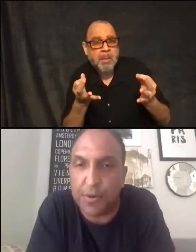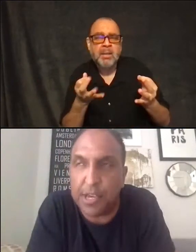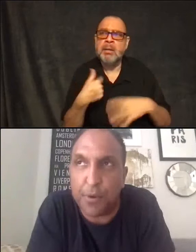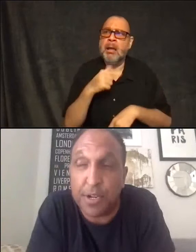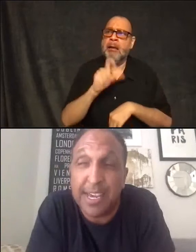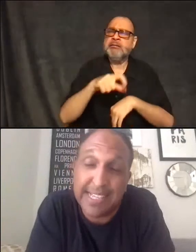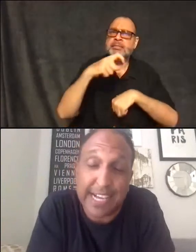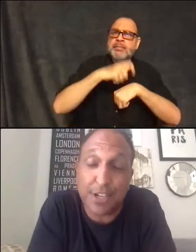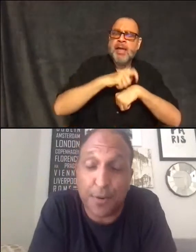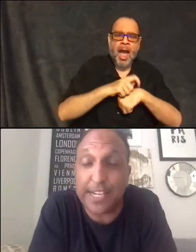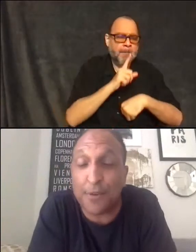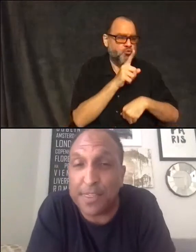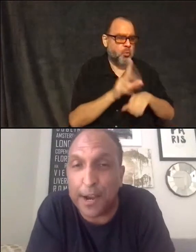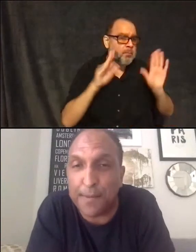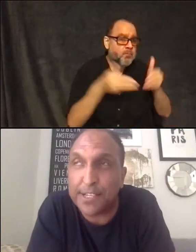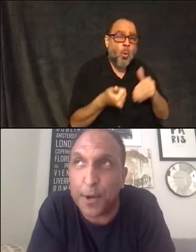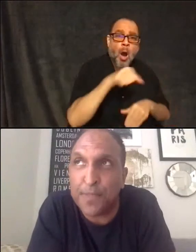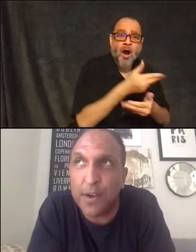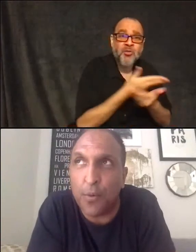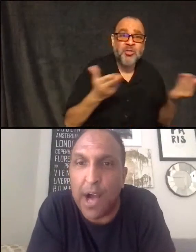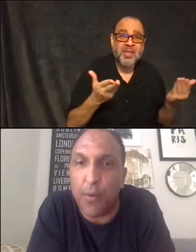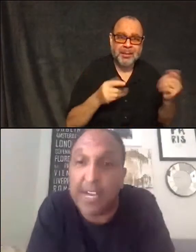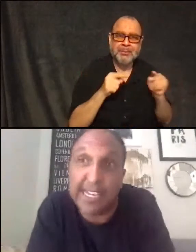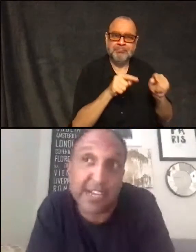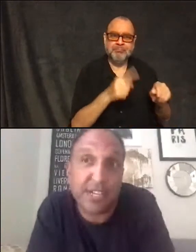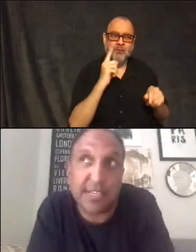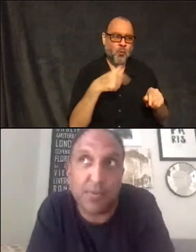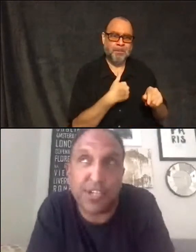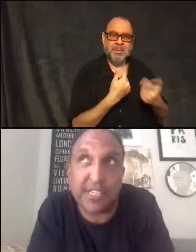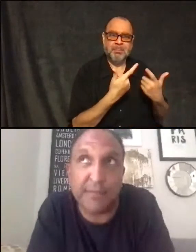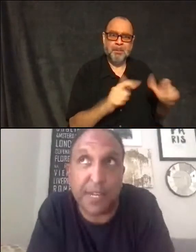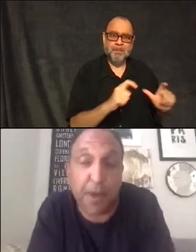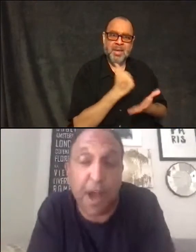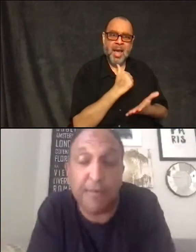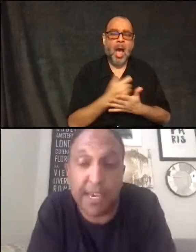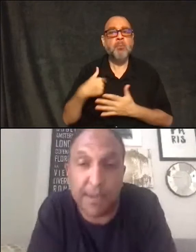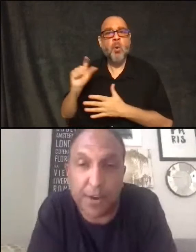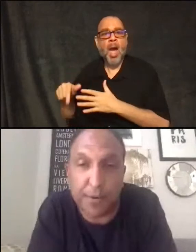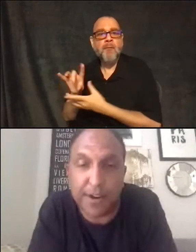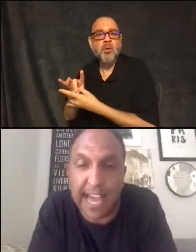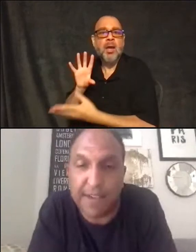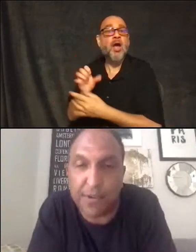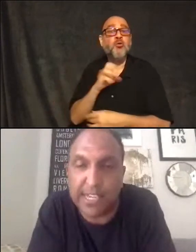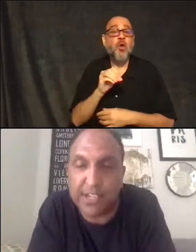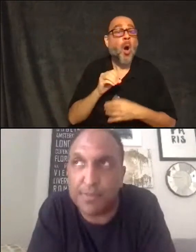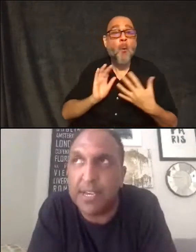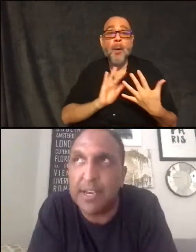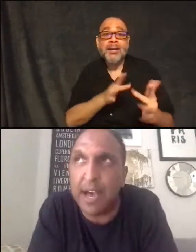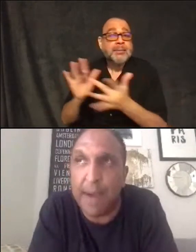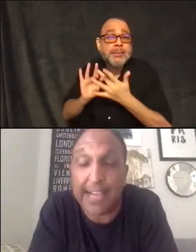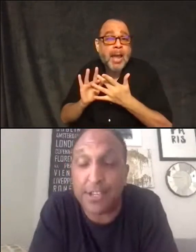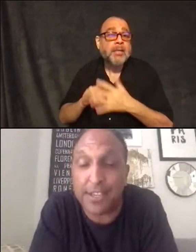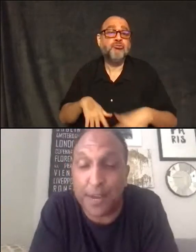think are really important is actually the greatest form of therapy. So while connections, which has never been a problem for me in my career, and having